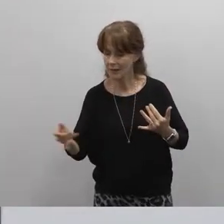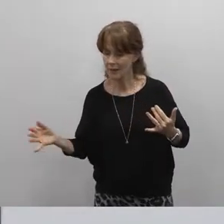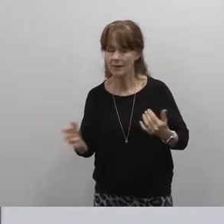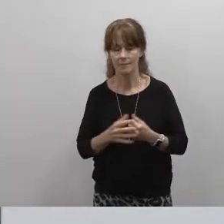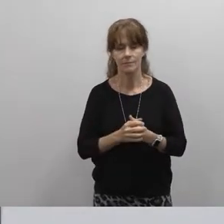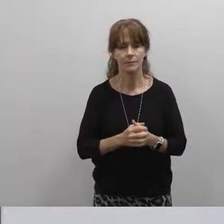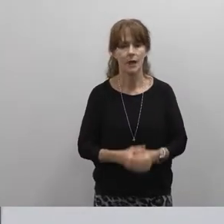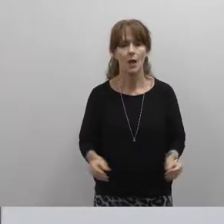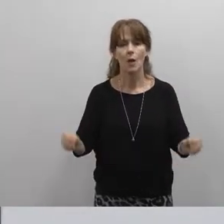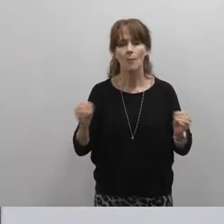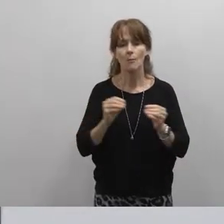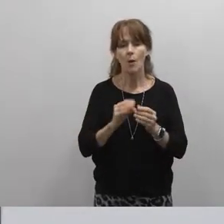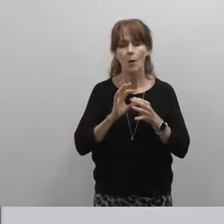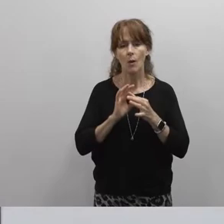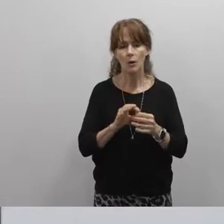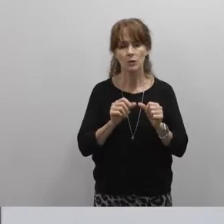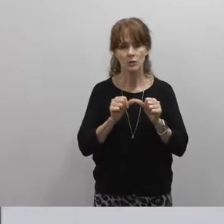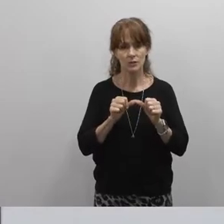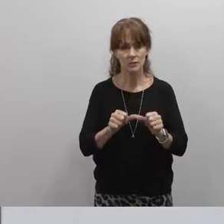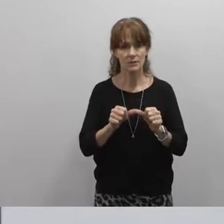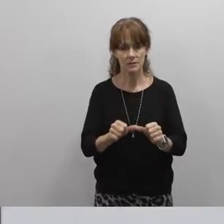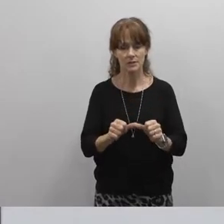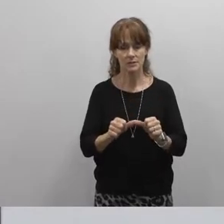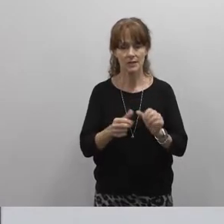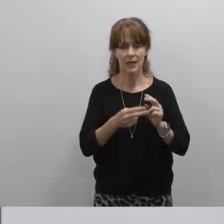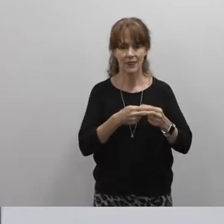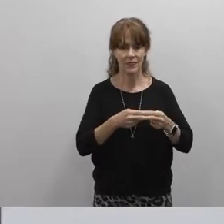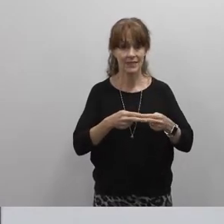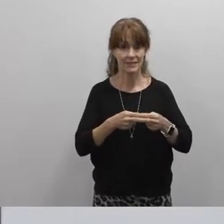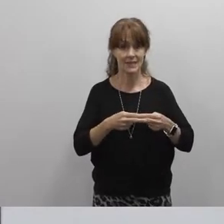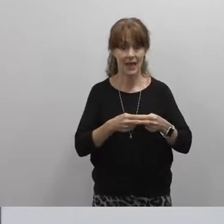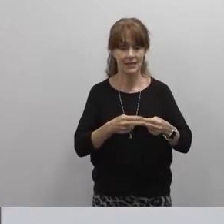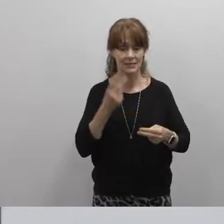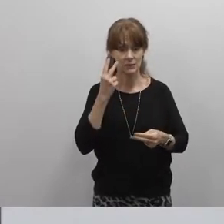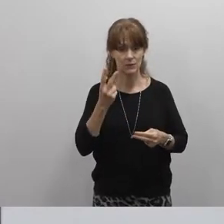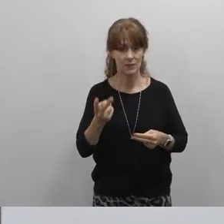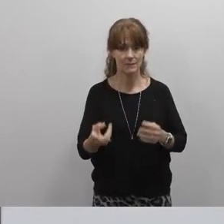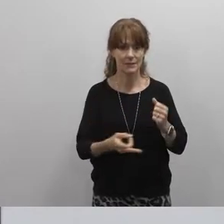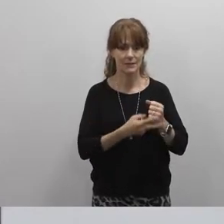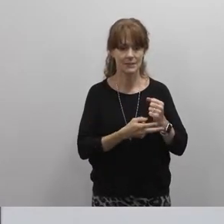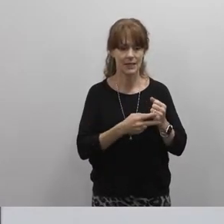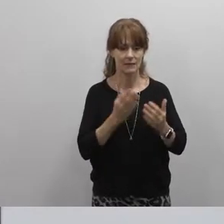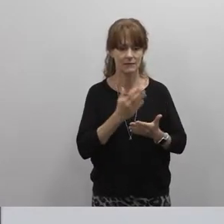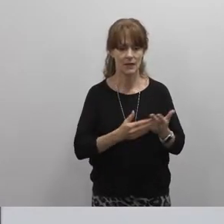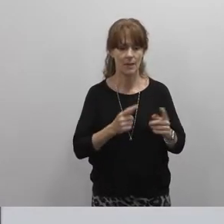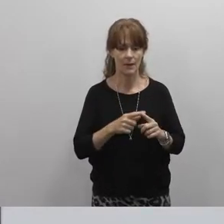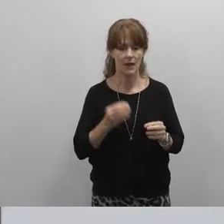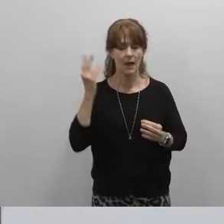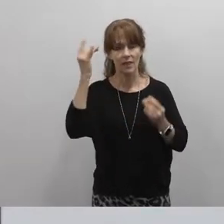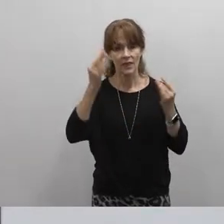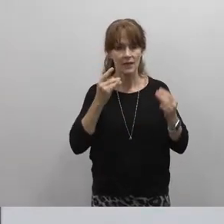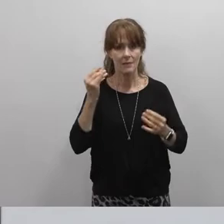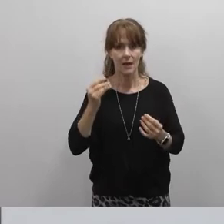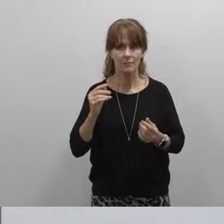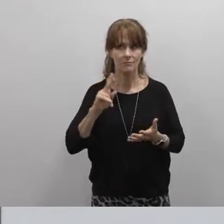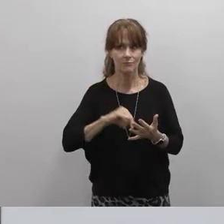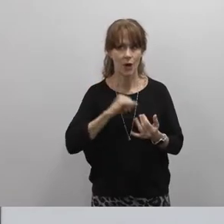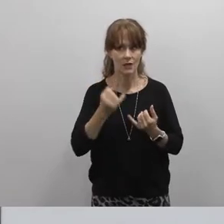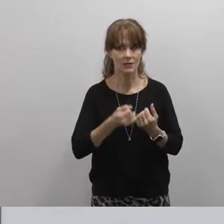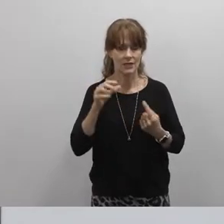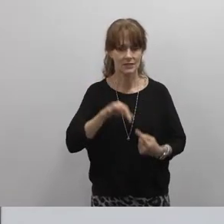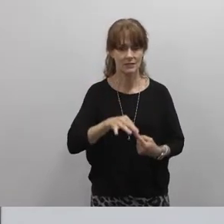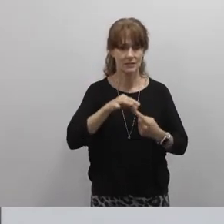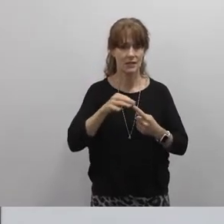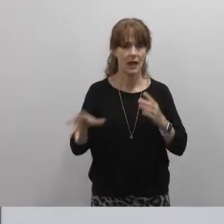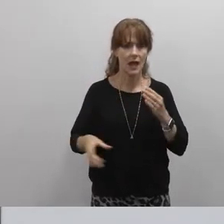bit more with respect to sustainability in the slides that follow, so I'll save some of that information. But start thinking about certain projects, right? So additional